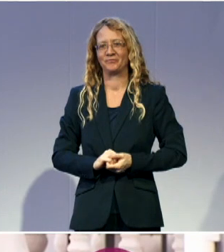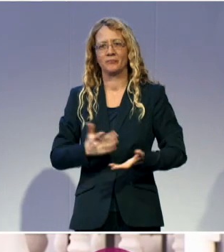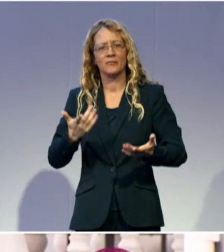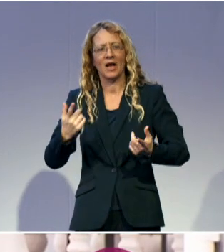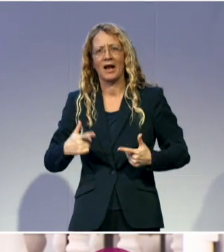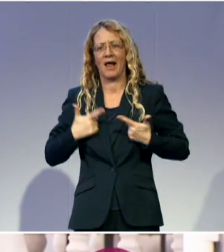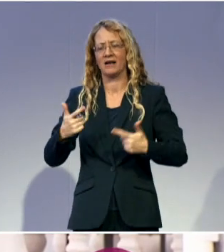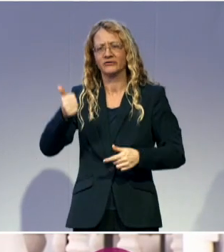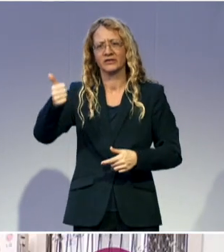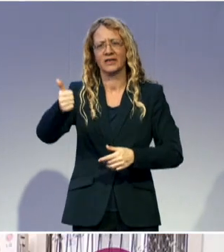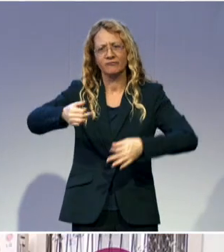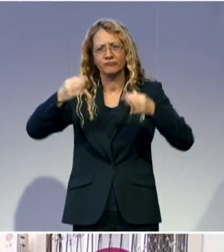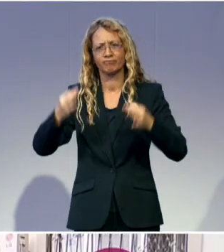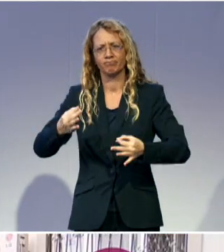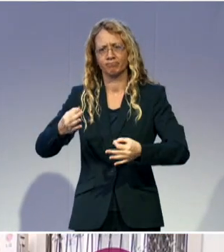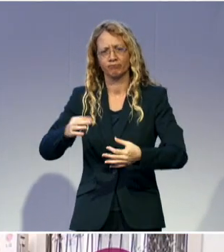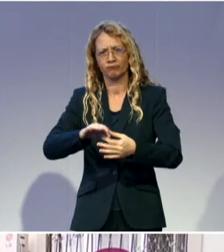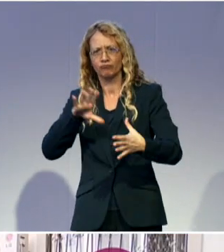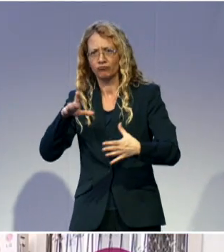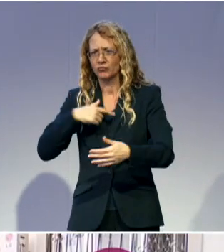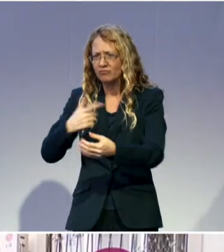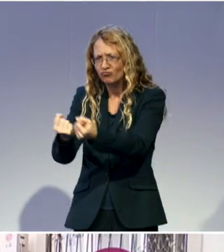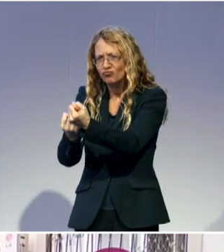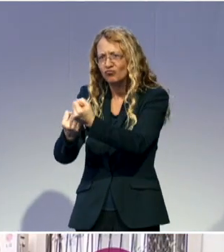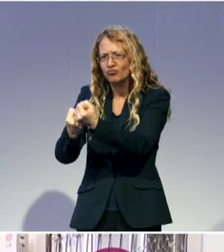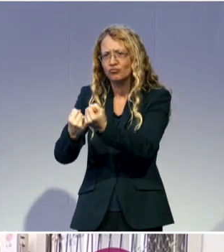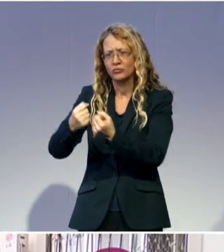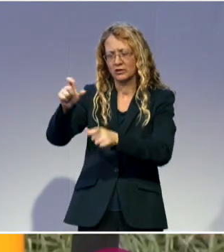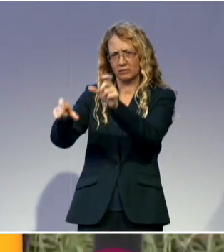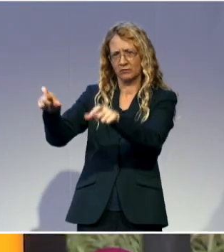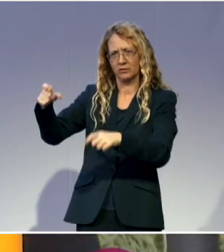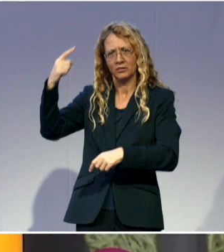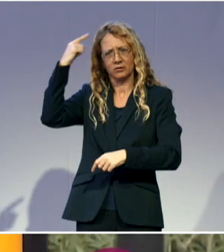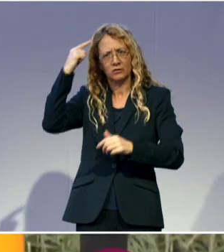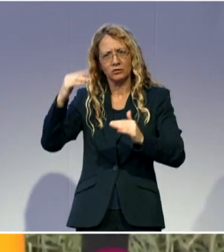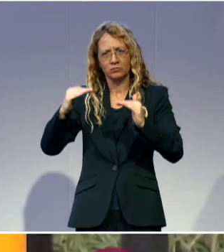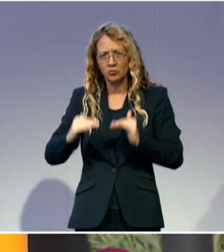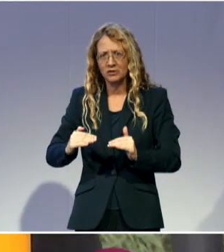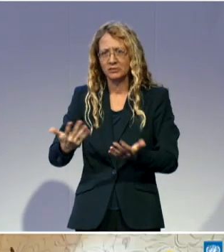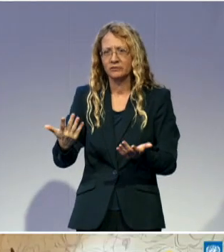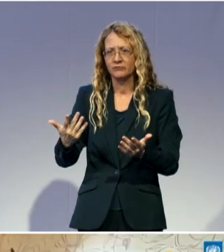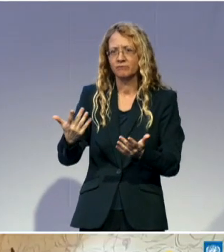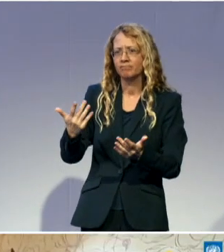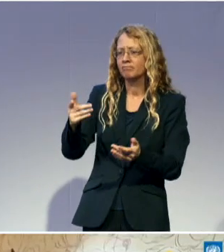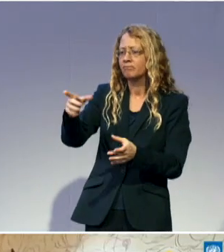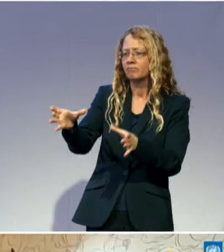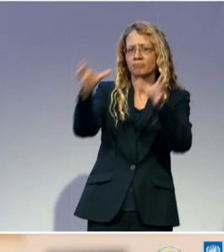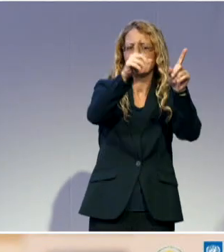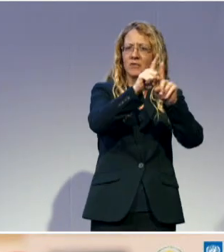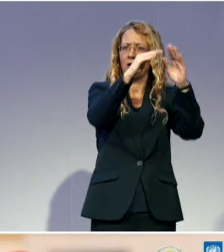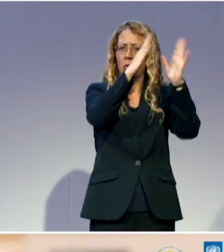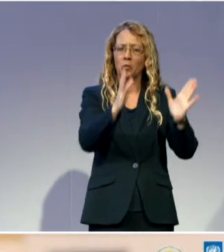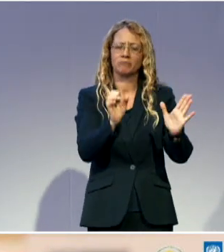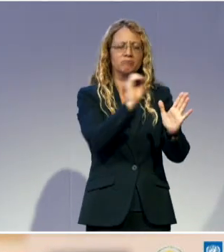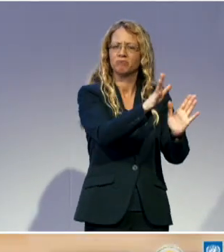helps people with intellectual disabilities move out of closed institutions. The organization set up a